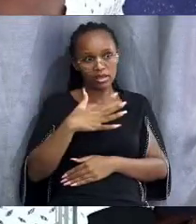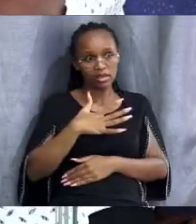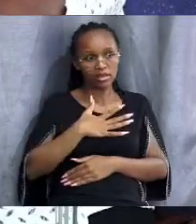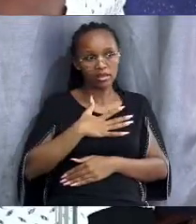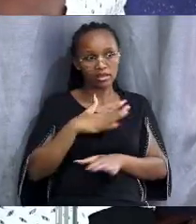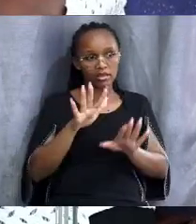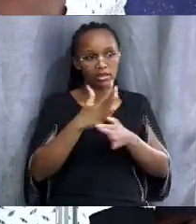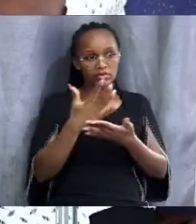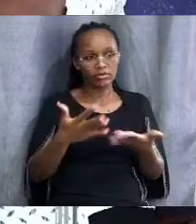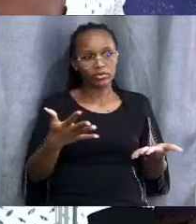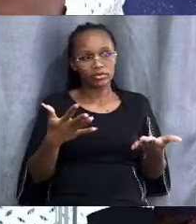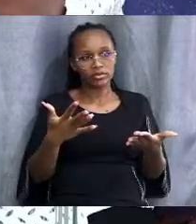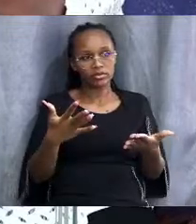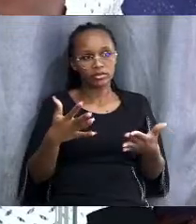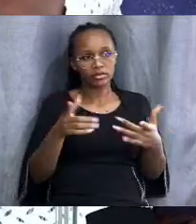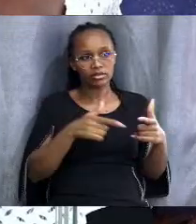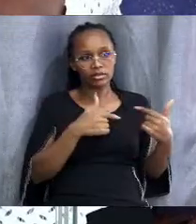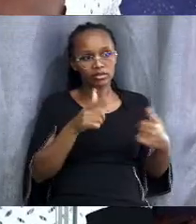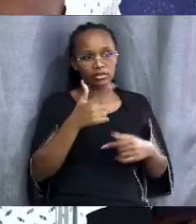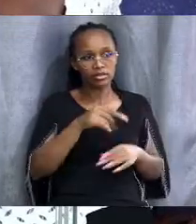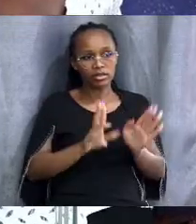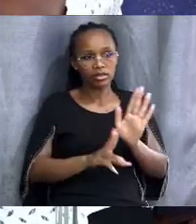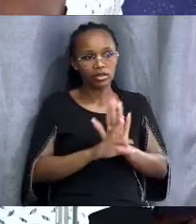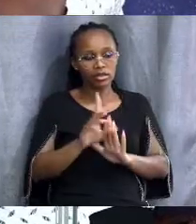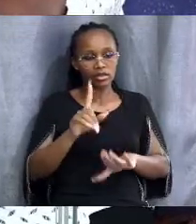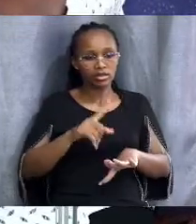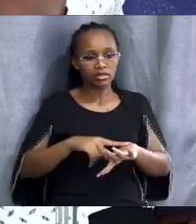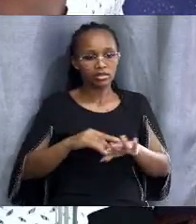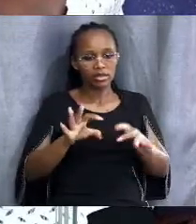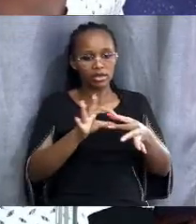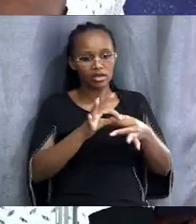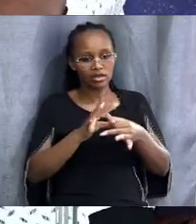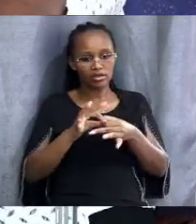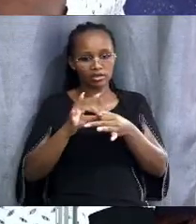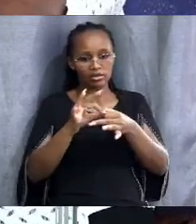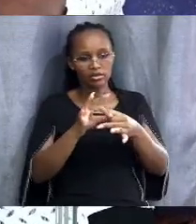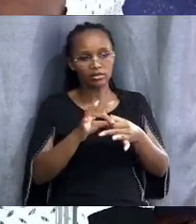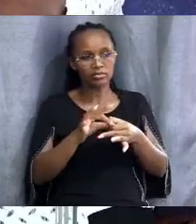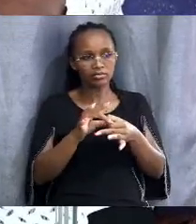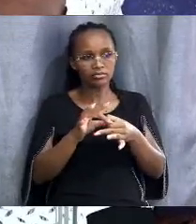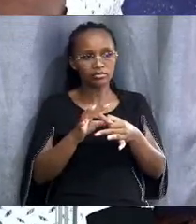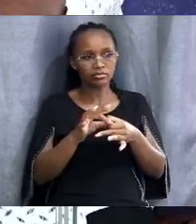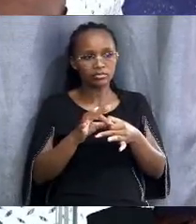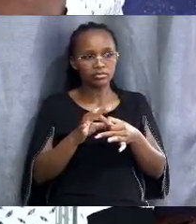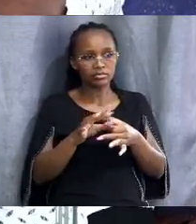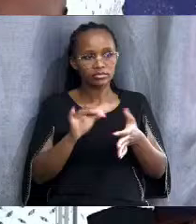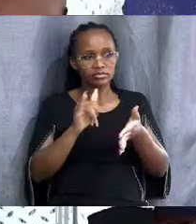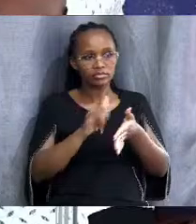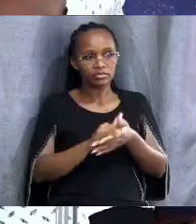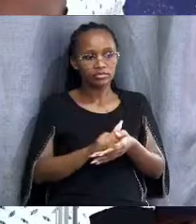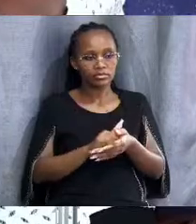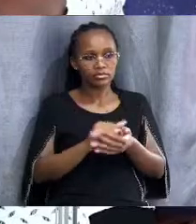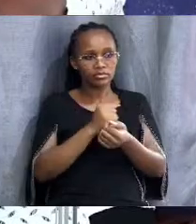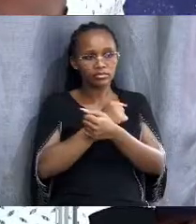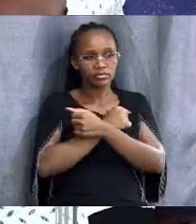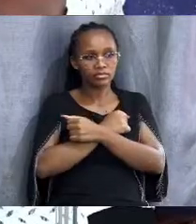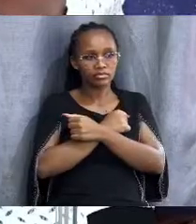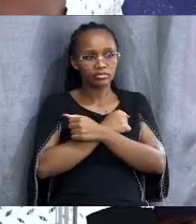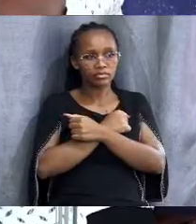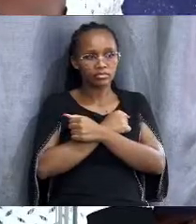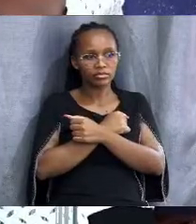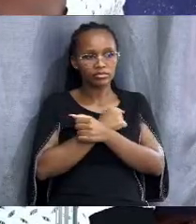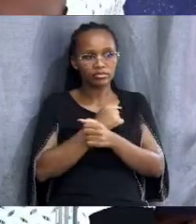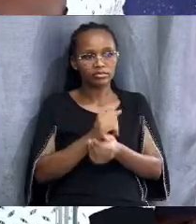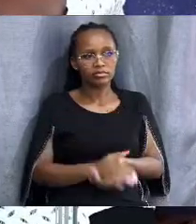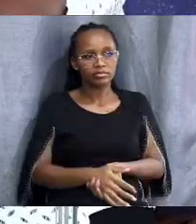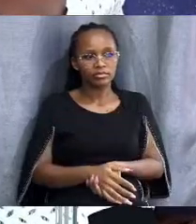in every beat of my heart. Until we are reunited in eternity, know that you are deeply loved and profoundly